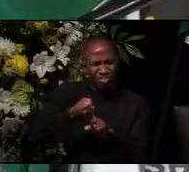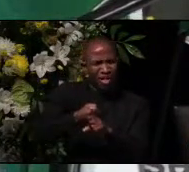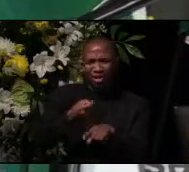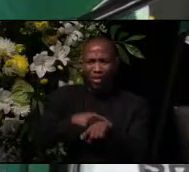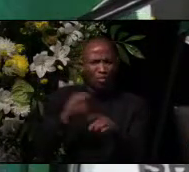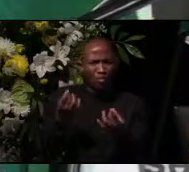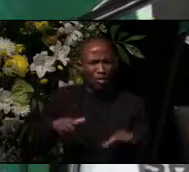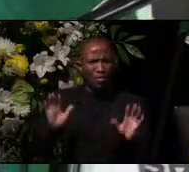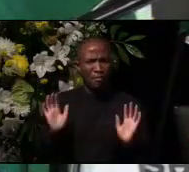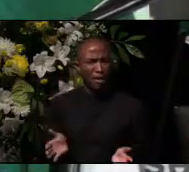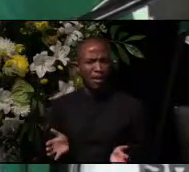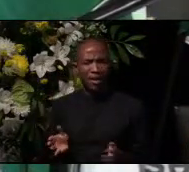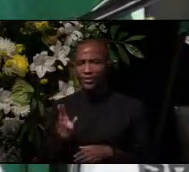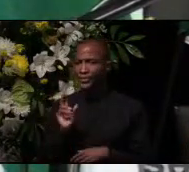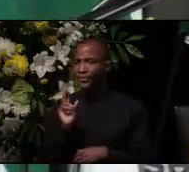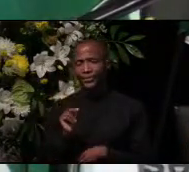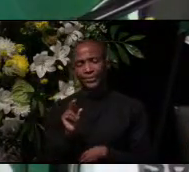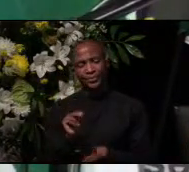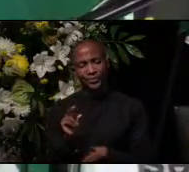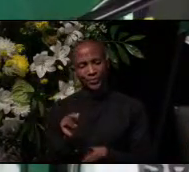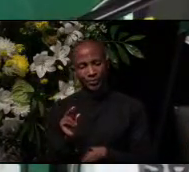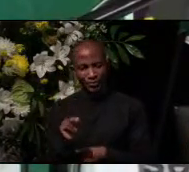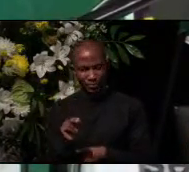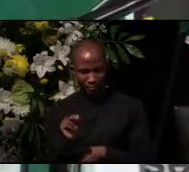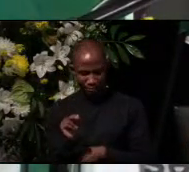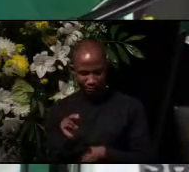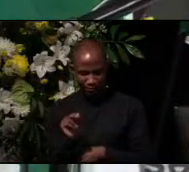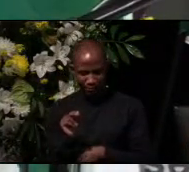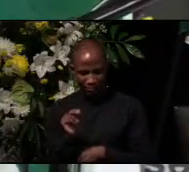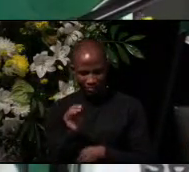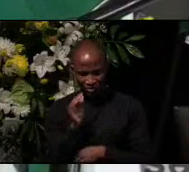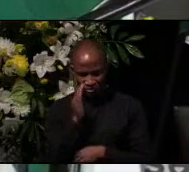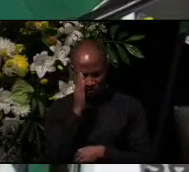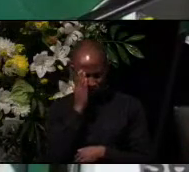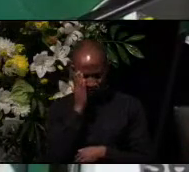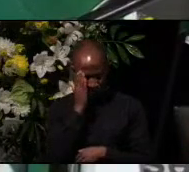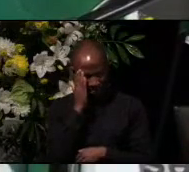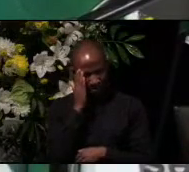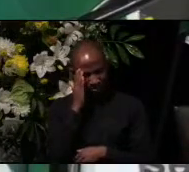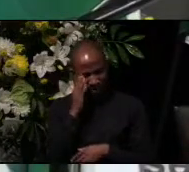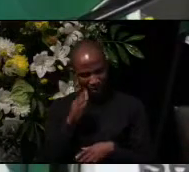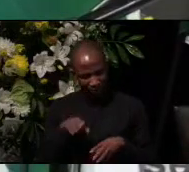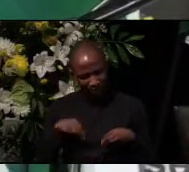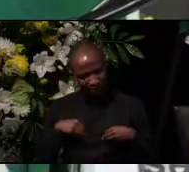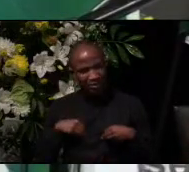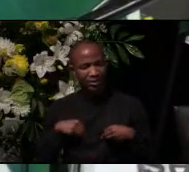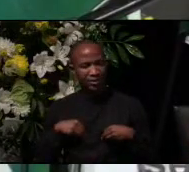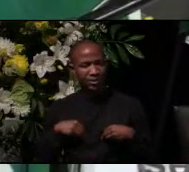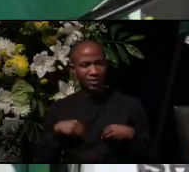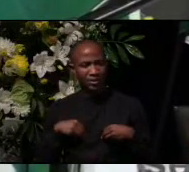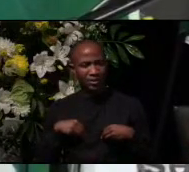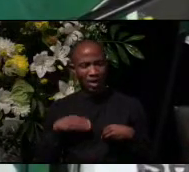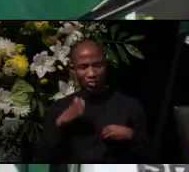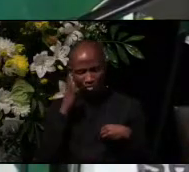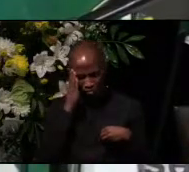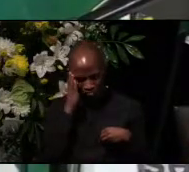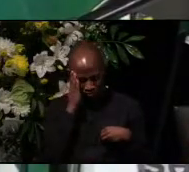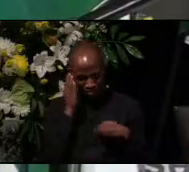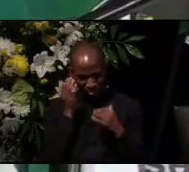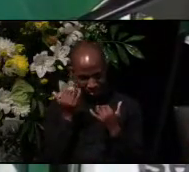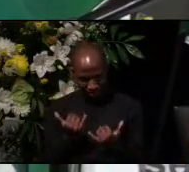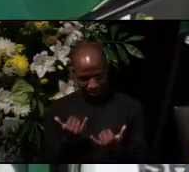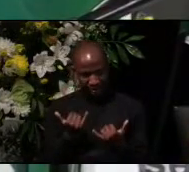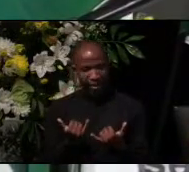sellout deal and we do acknowledge that the time is arrived